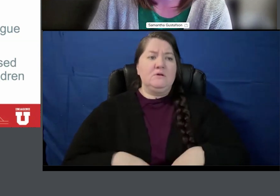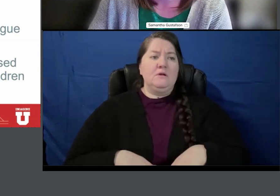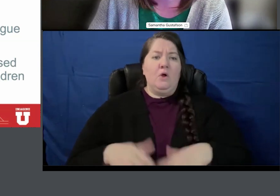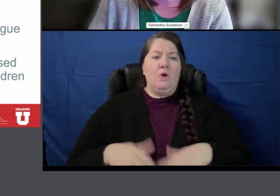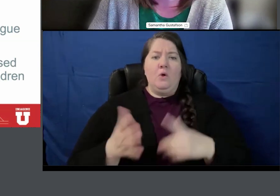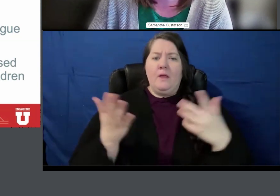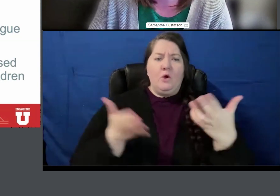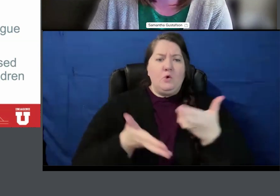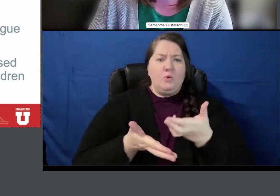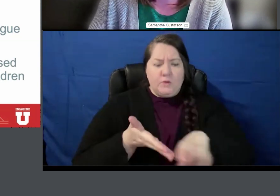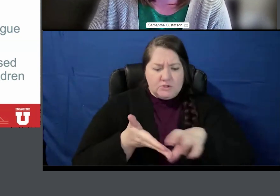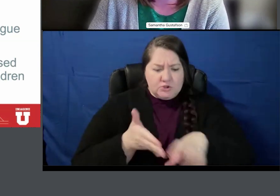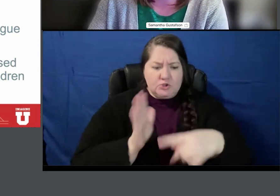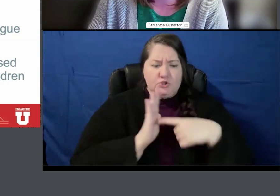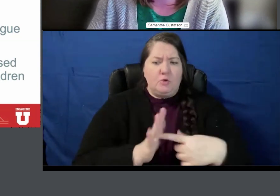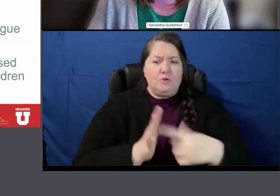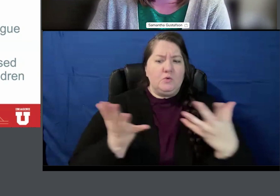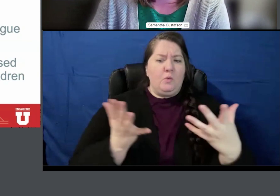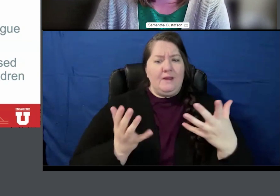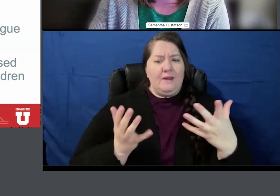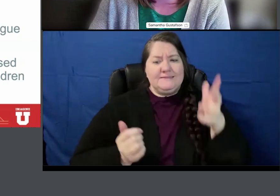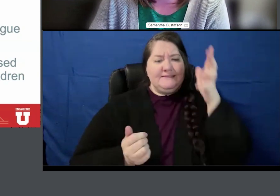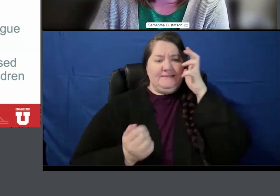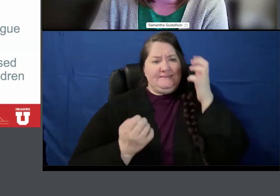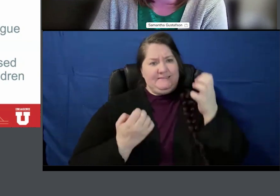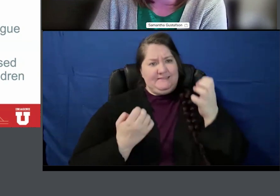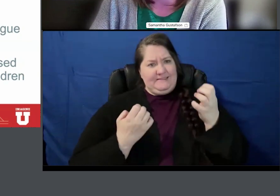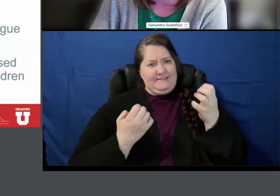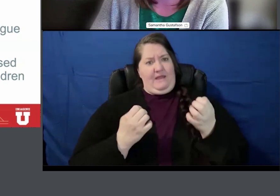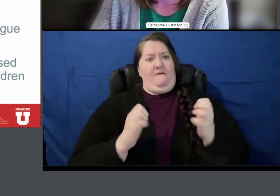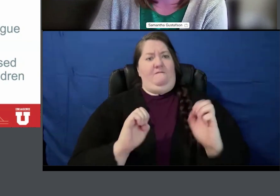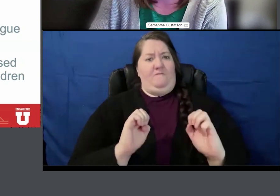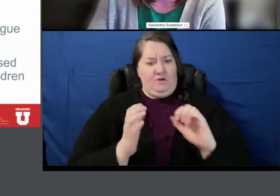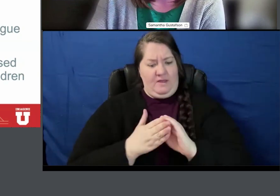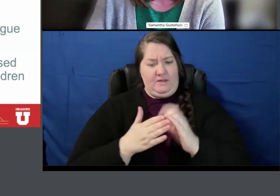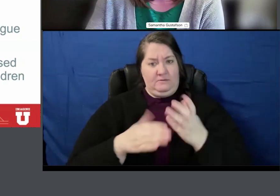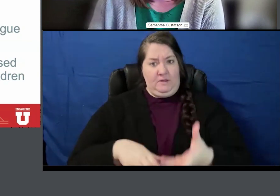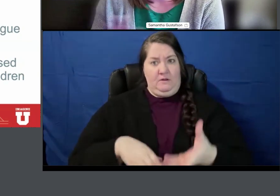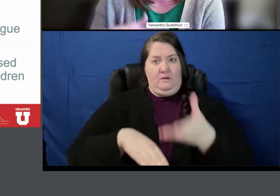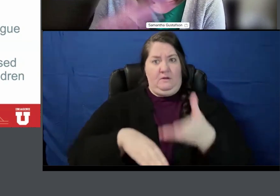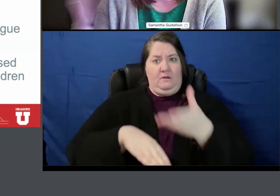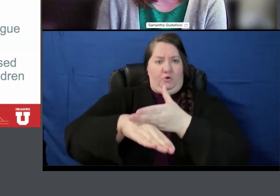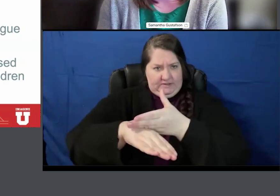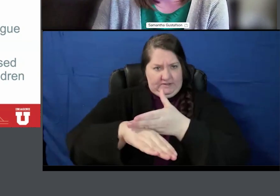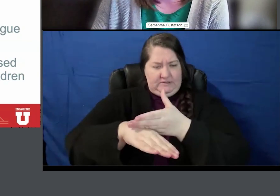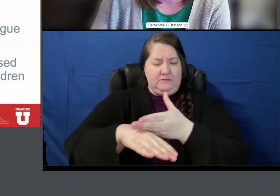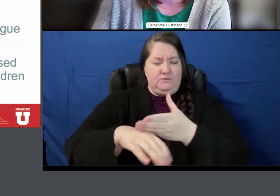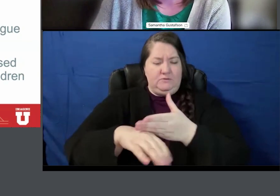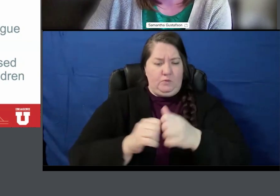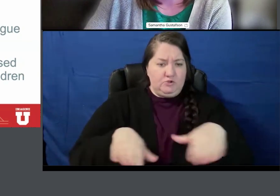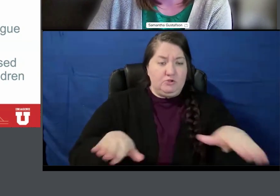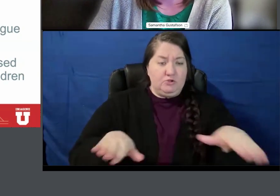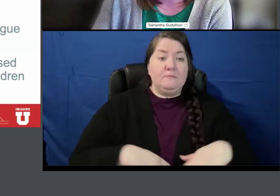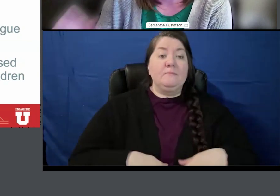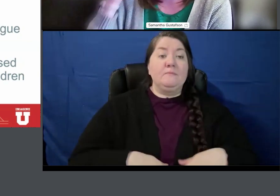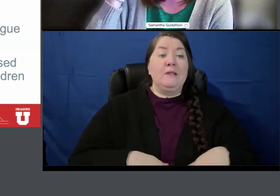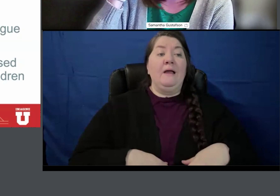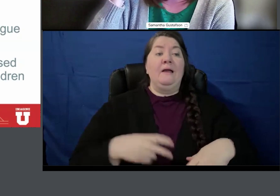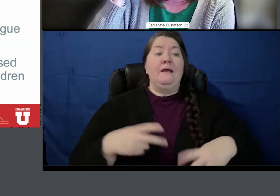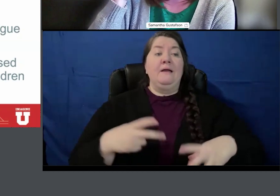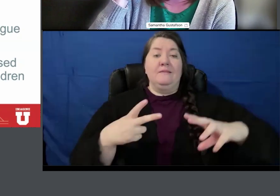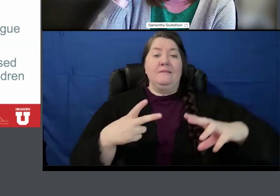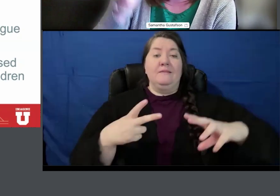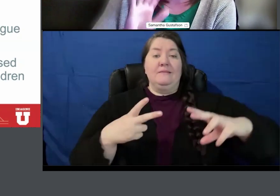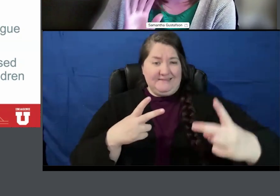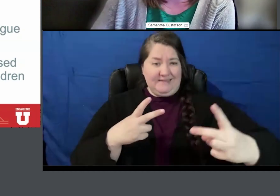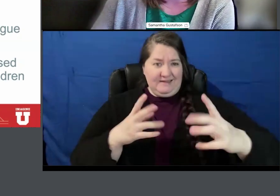that causes listening effort to be increased in children. And then later on in the session today,